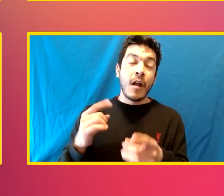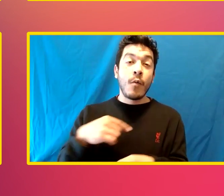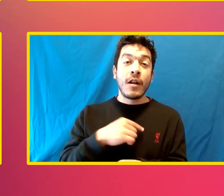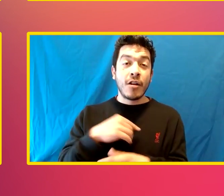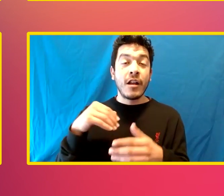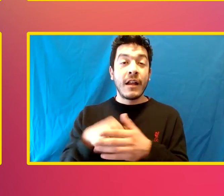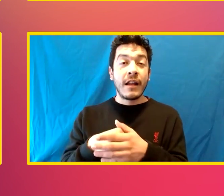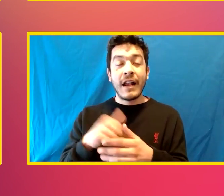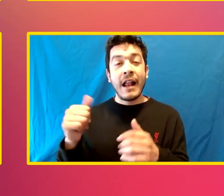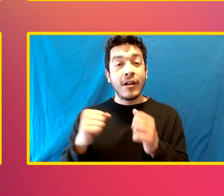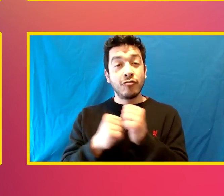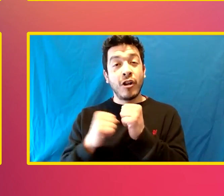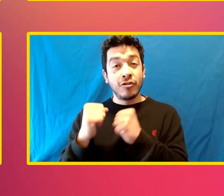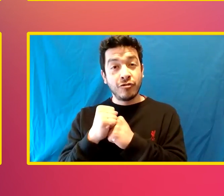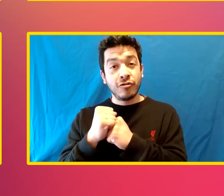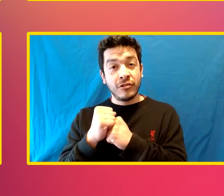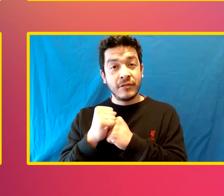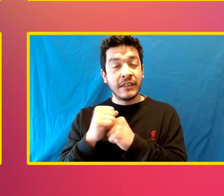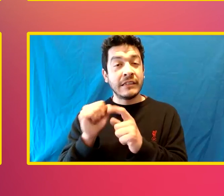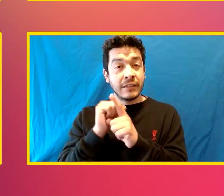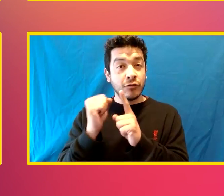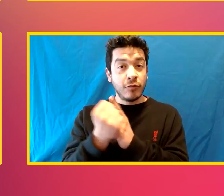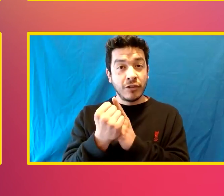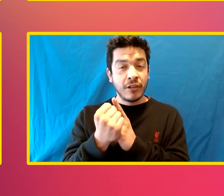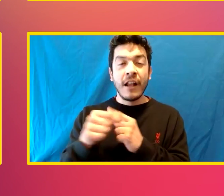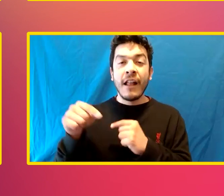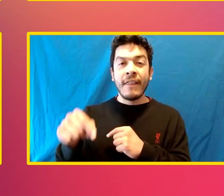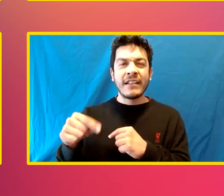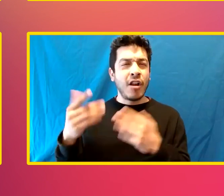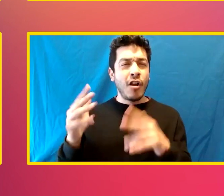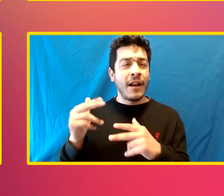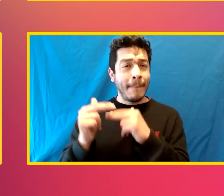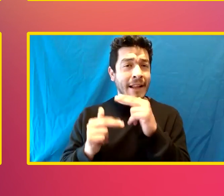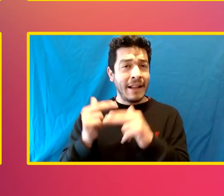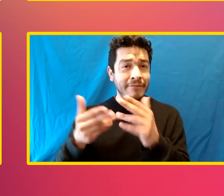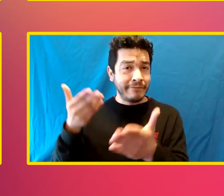are in a structured situation, it's been built